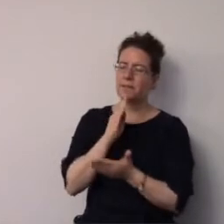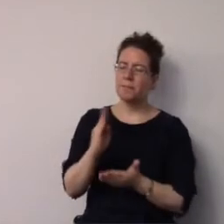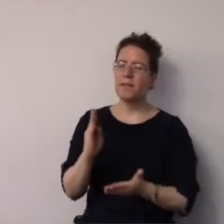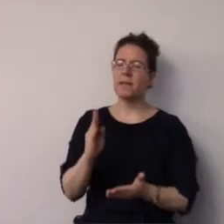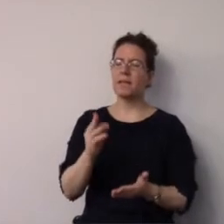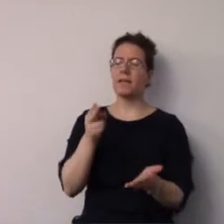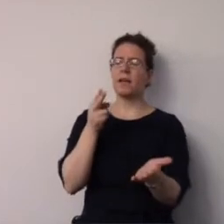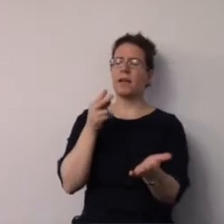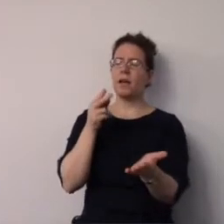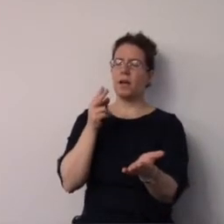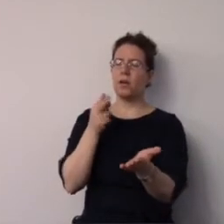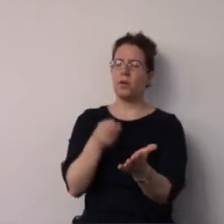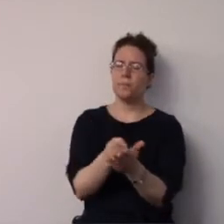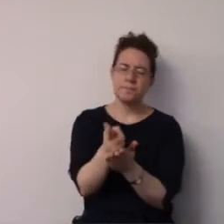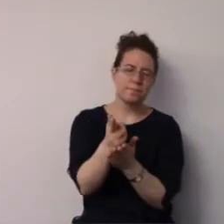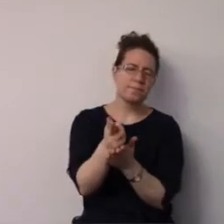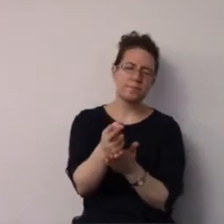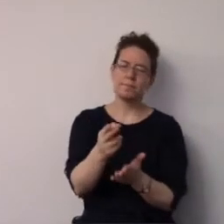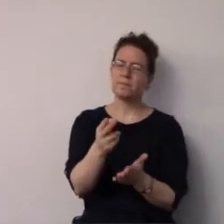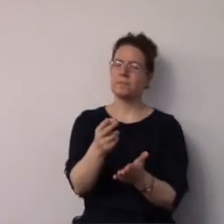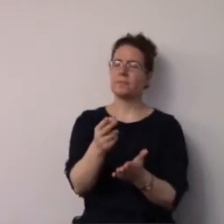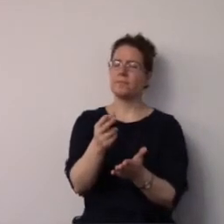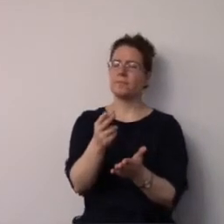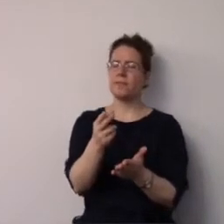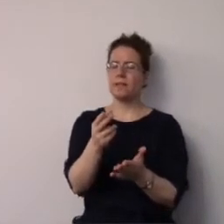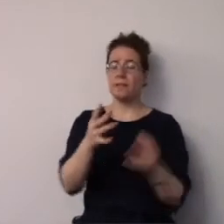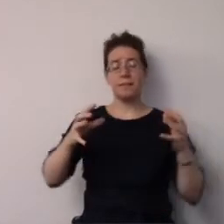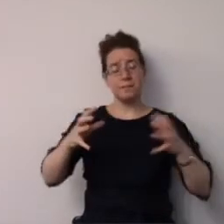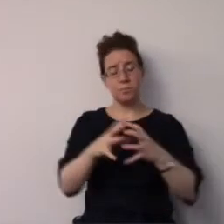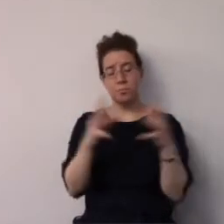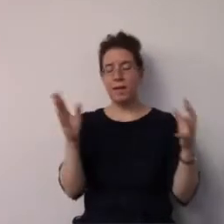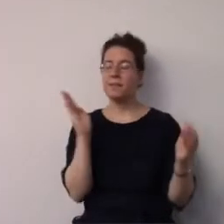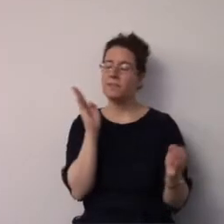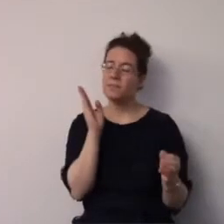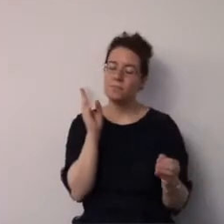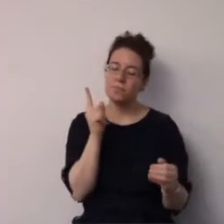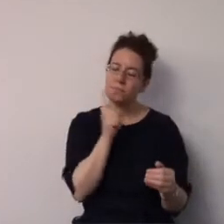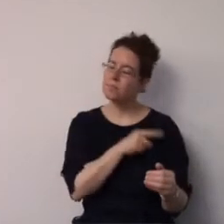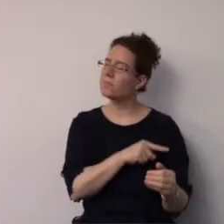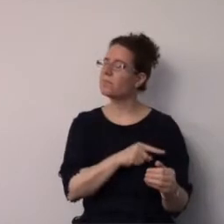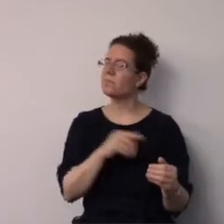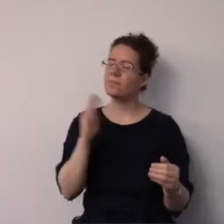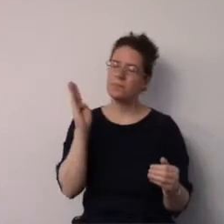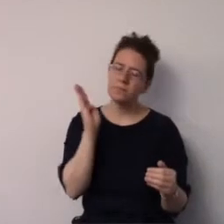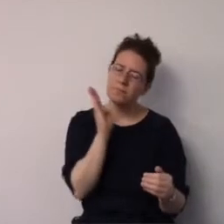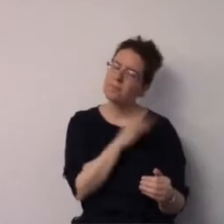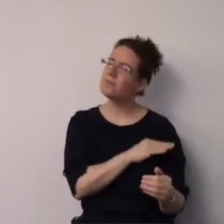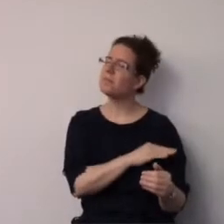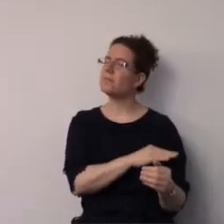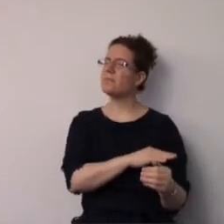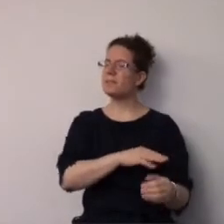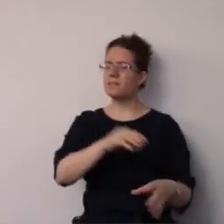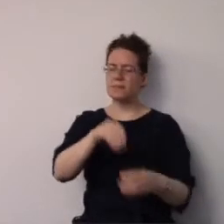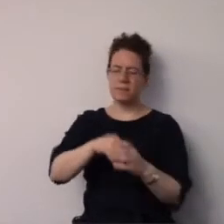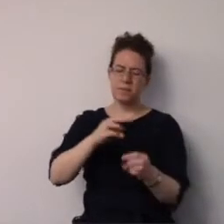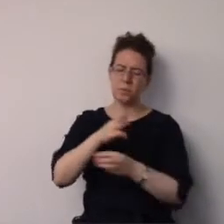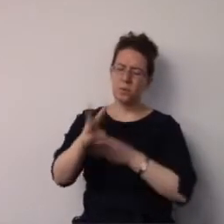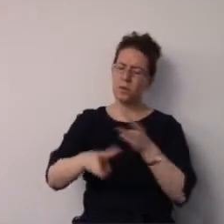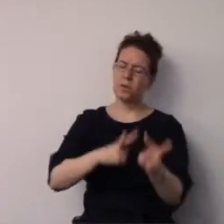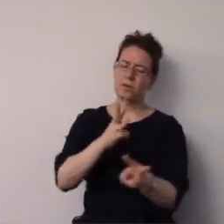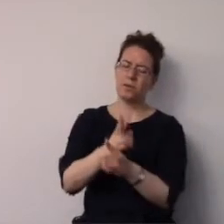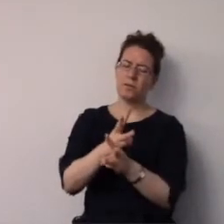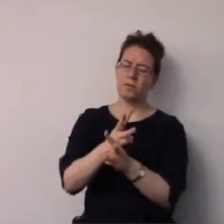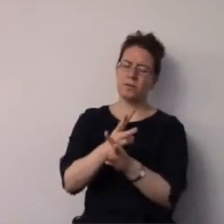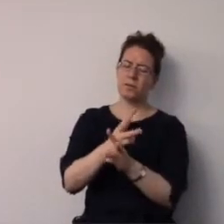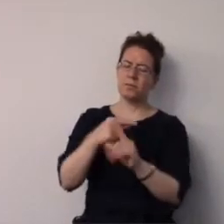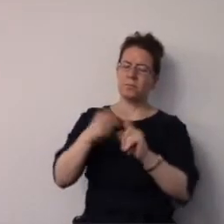place, God received and experienced it. And Lord, has felt your love. Some haven't claimed it